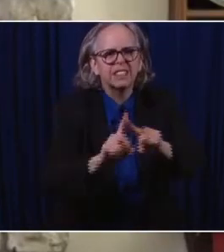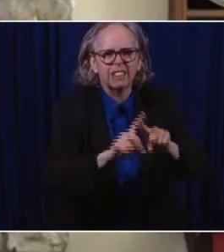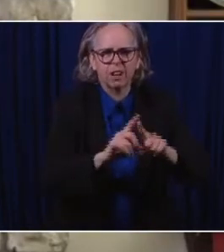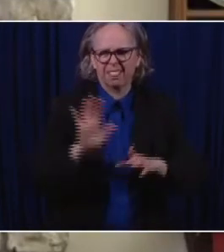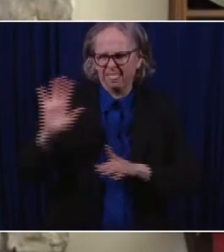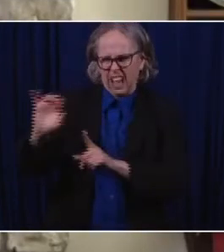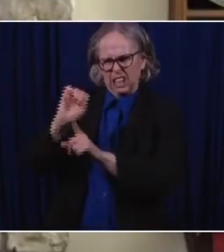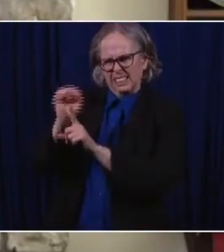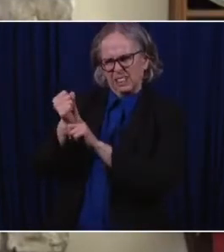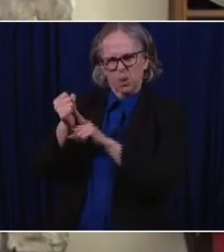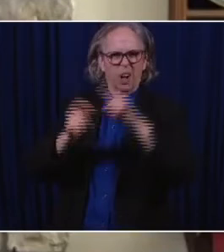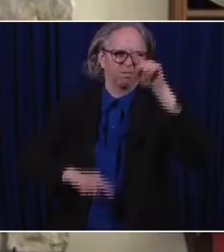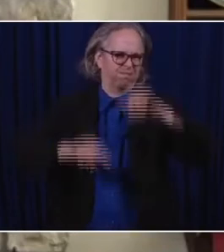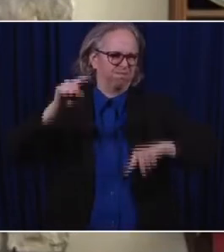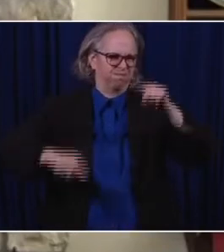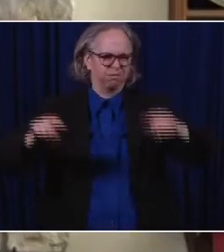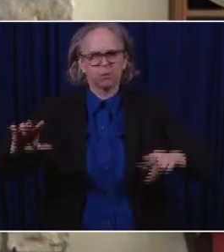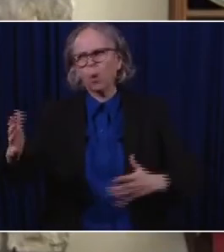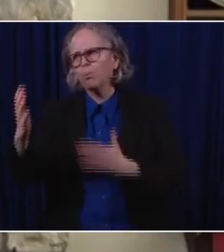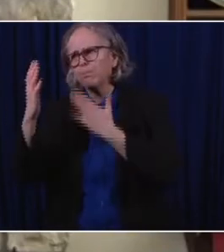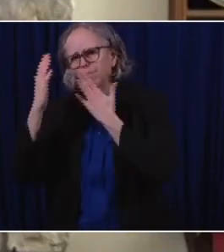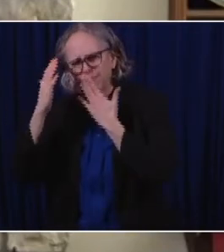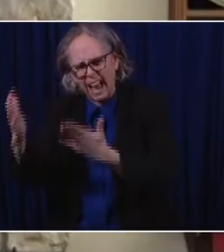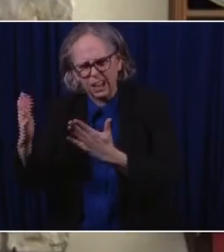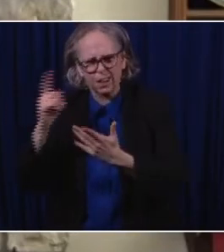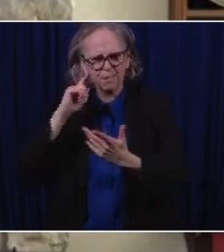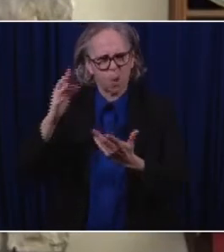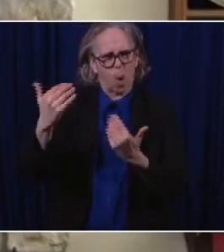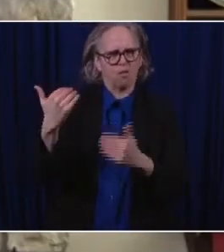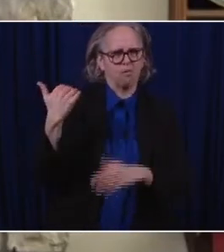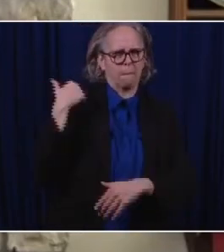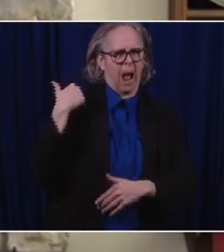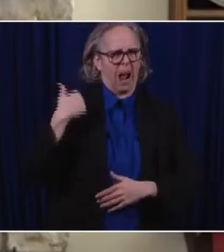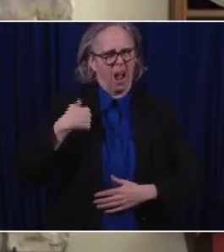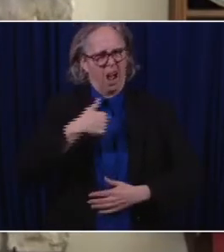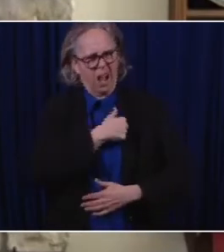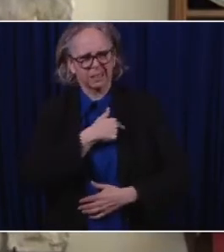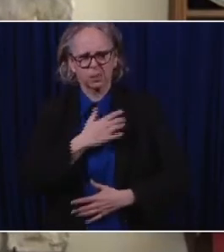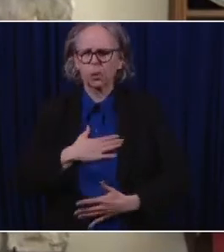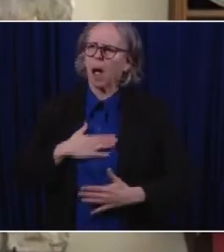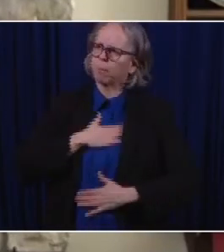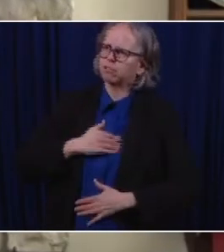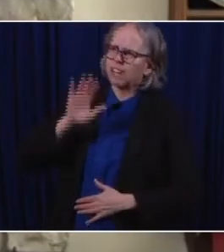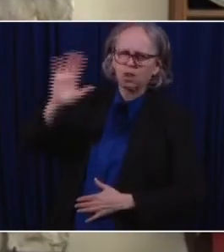thank you for those cautions, and we thank you for your good work. Thank you very much.